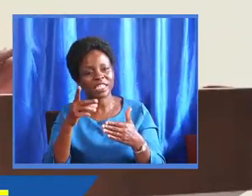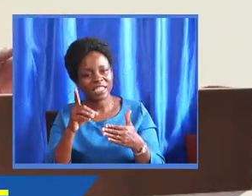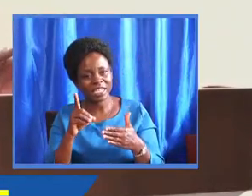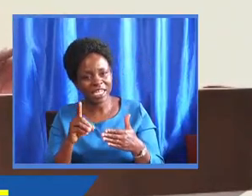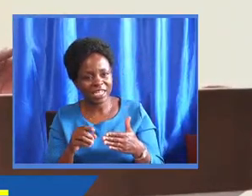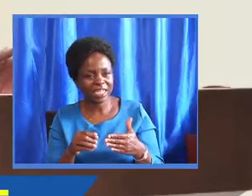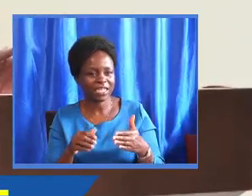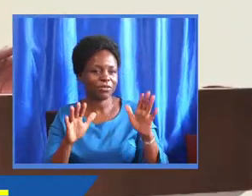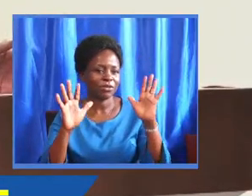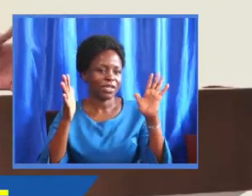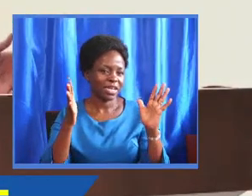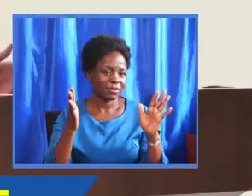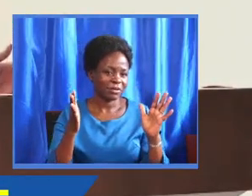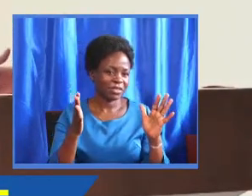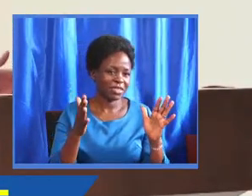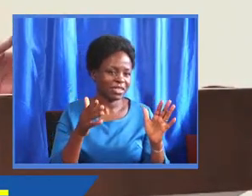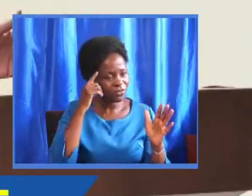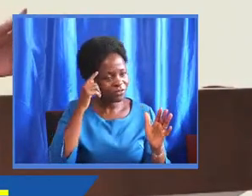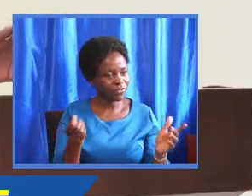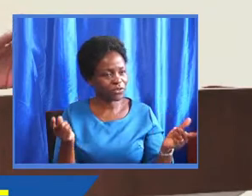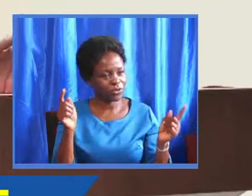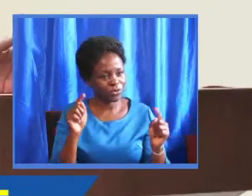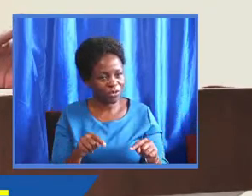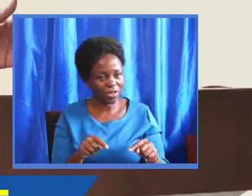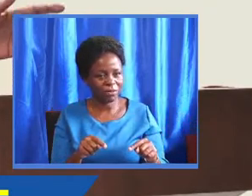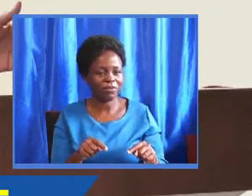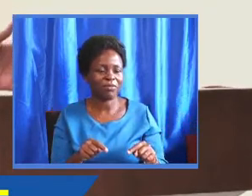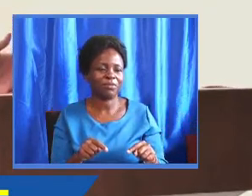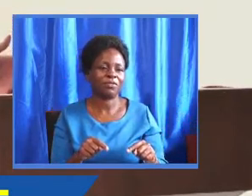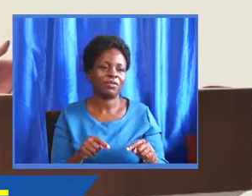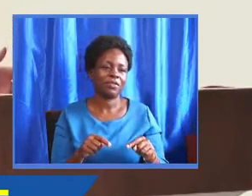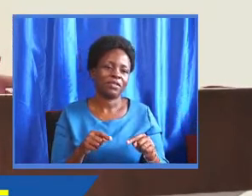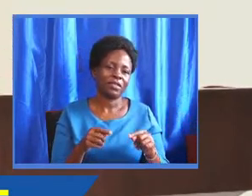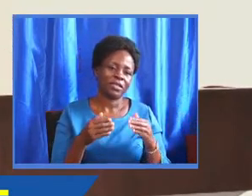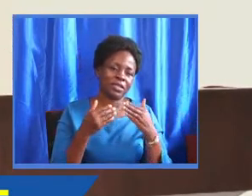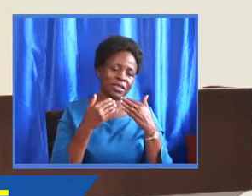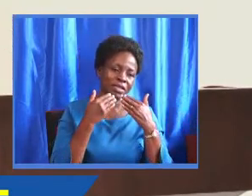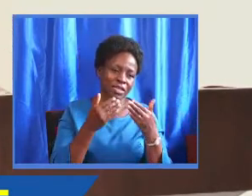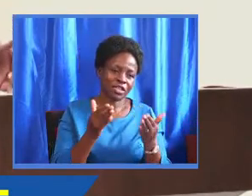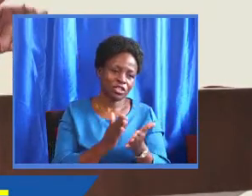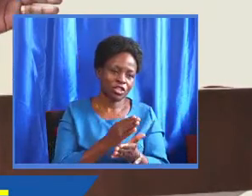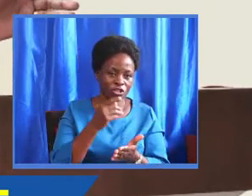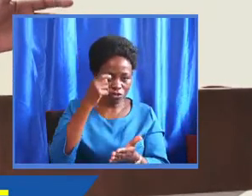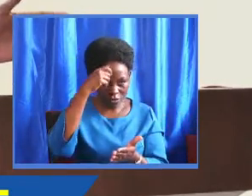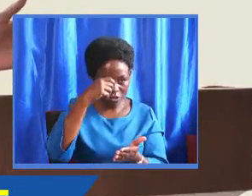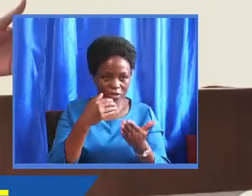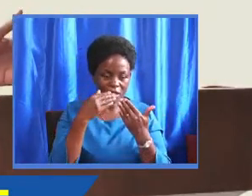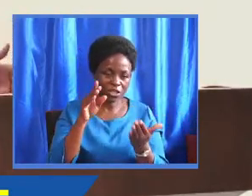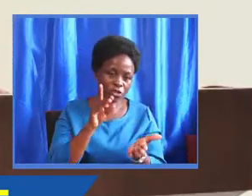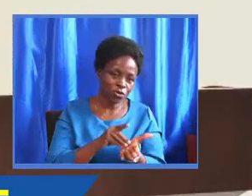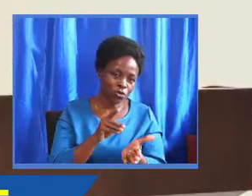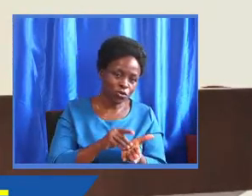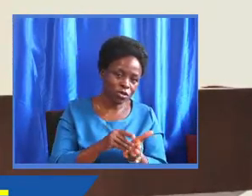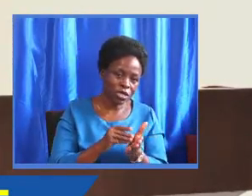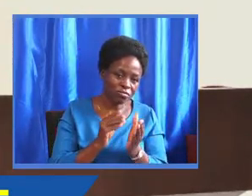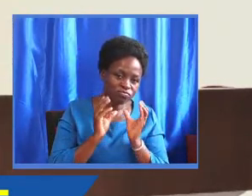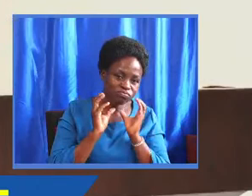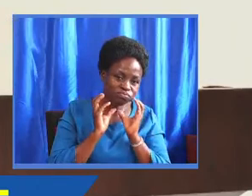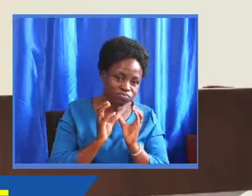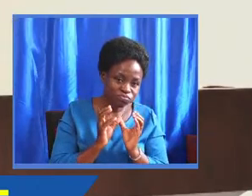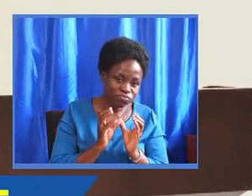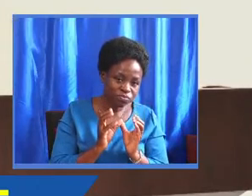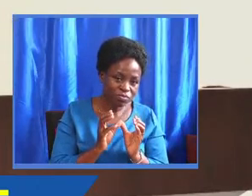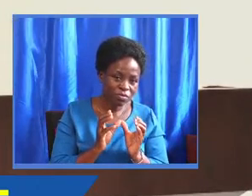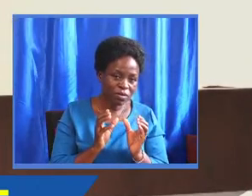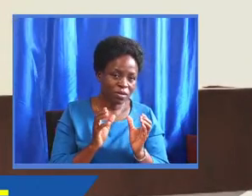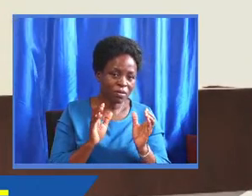We appreciate for you coming in front here and sharing your wisdom with us. And also thank you, Doctor, for the